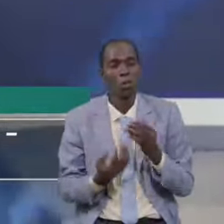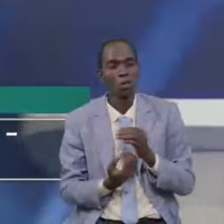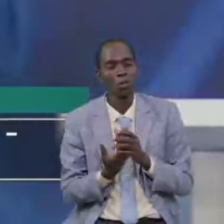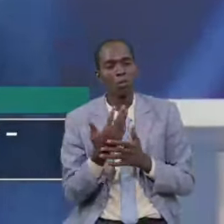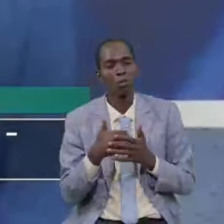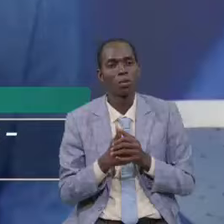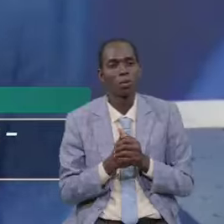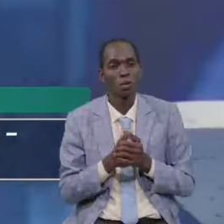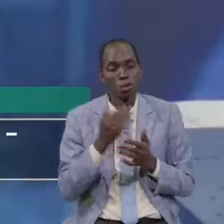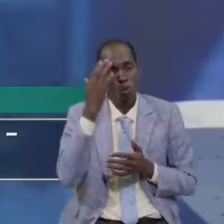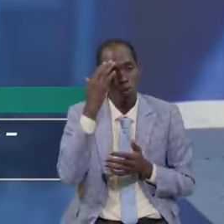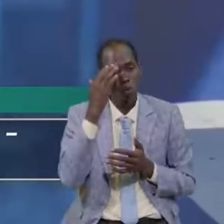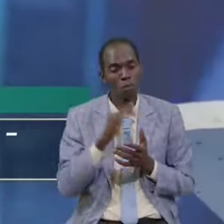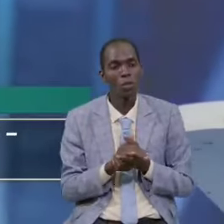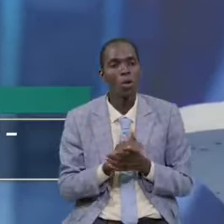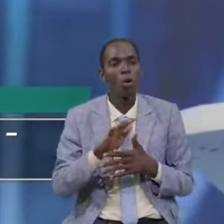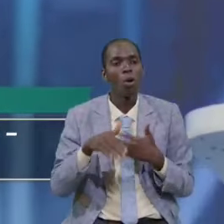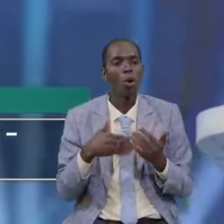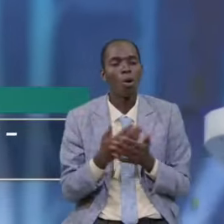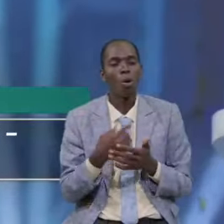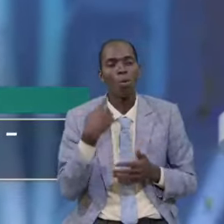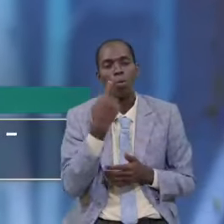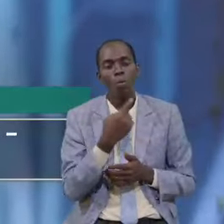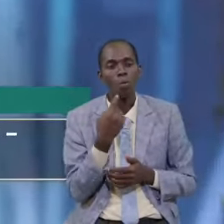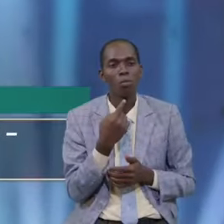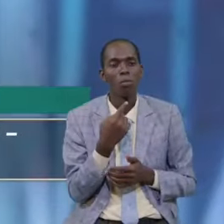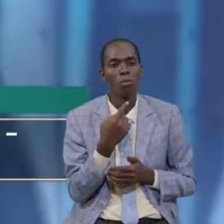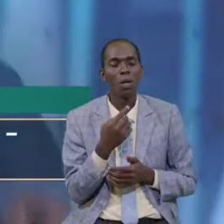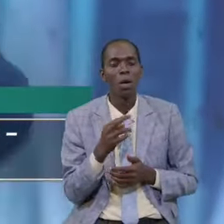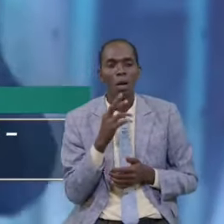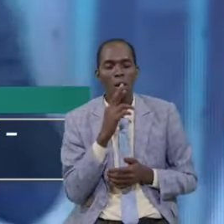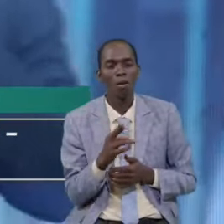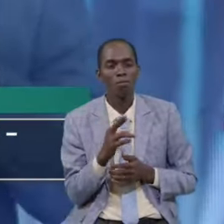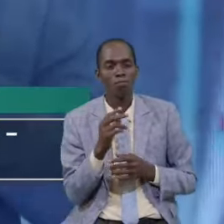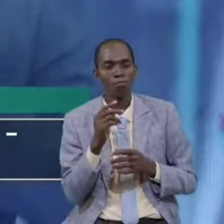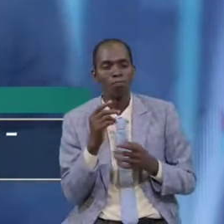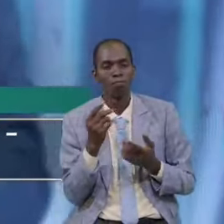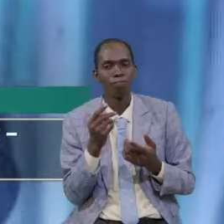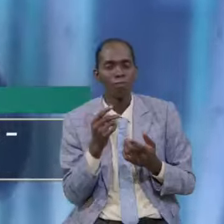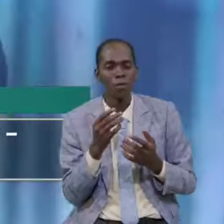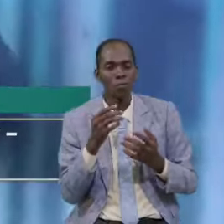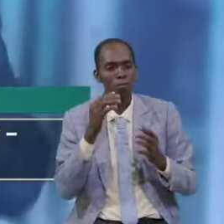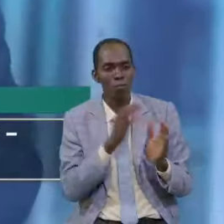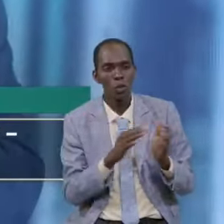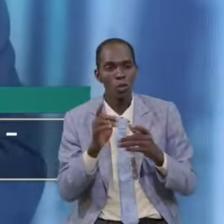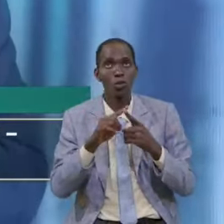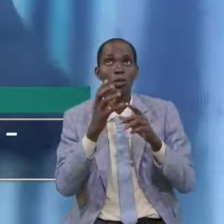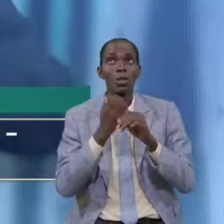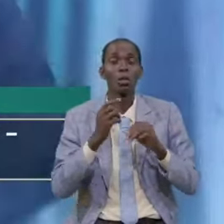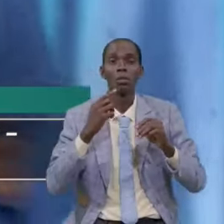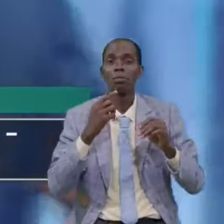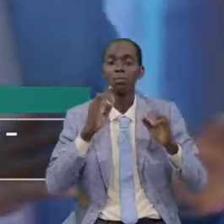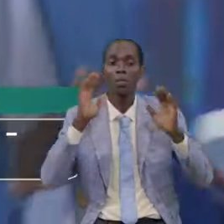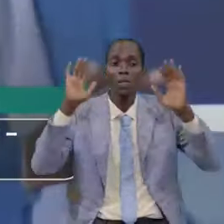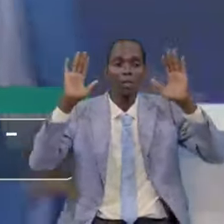who are aiming at excellence, they grow every day. Let me explain. You